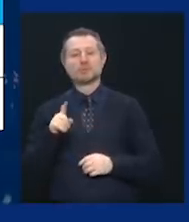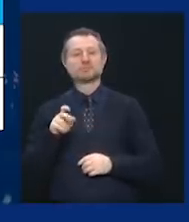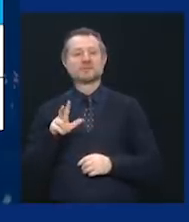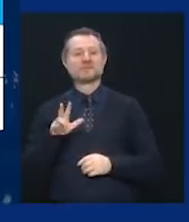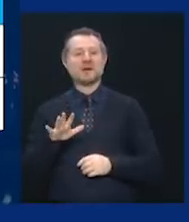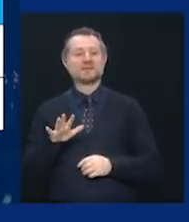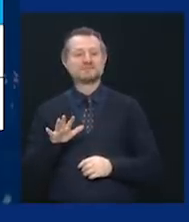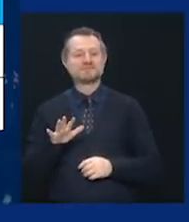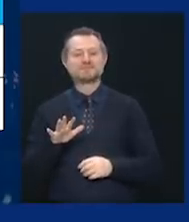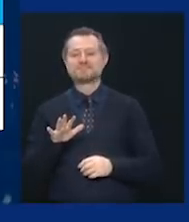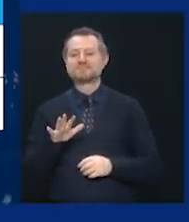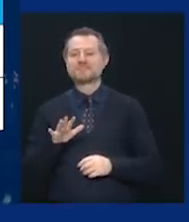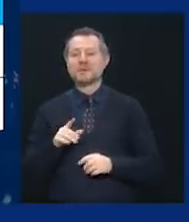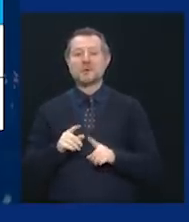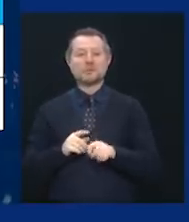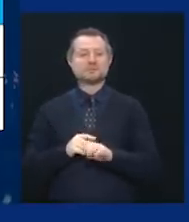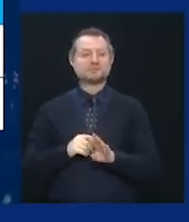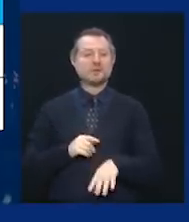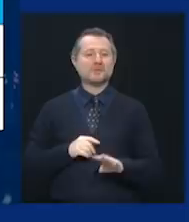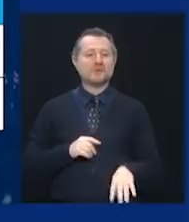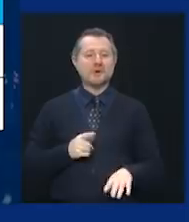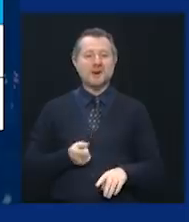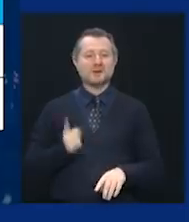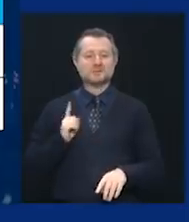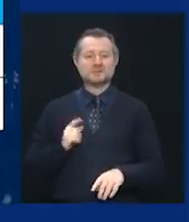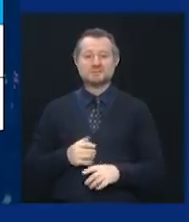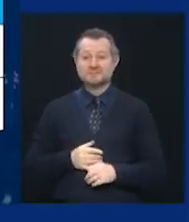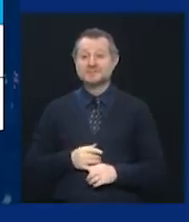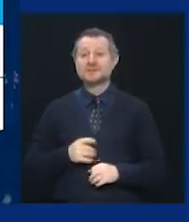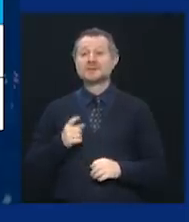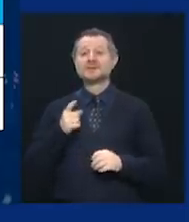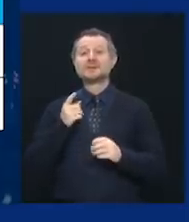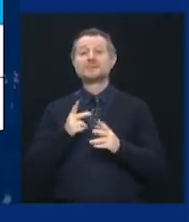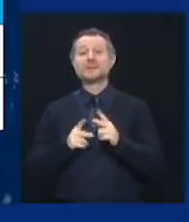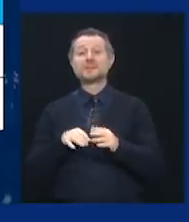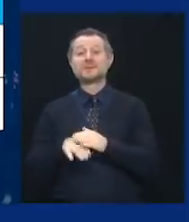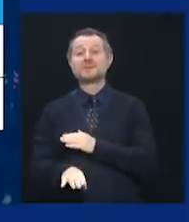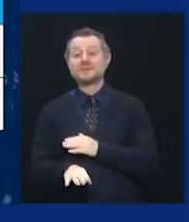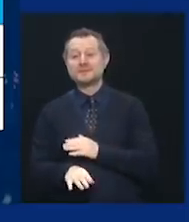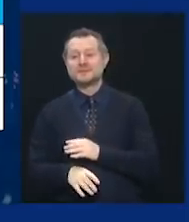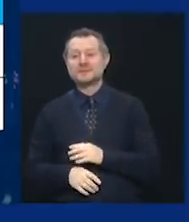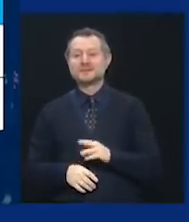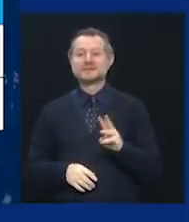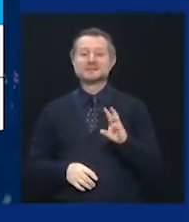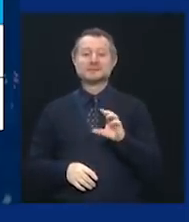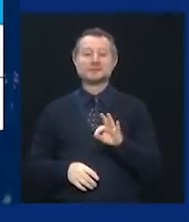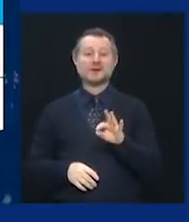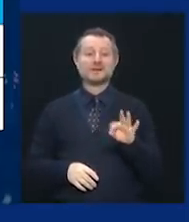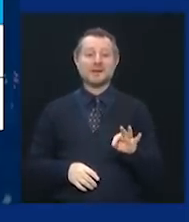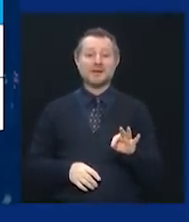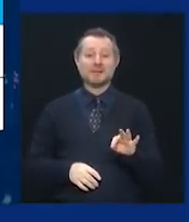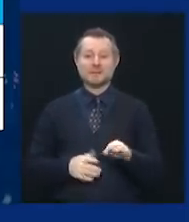to 144. Number of people walking into the hospitals went from 699 to